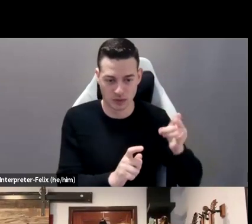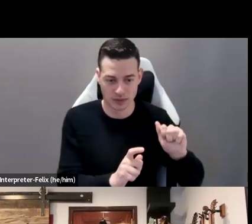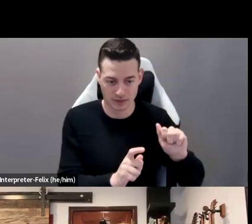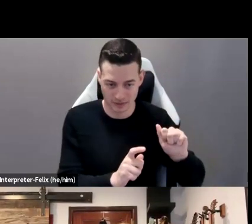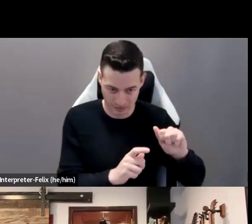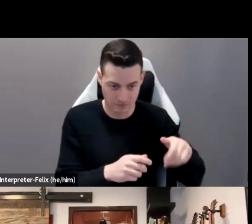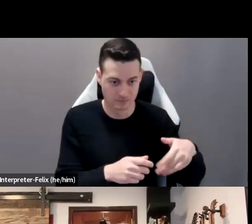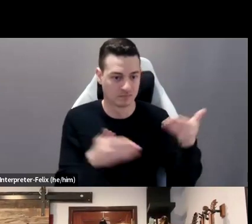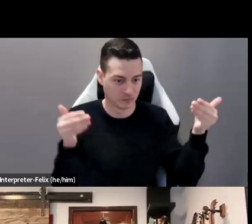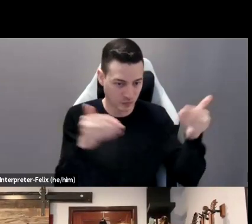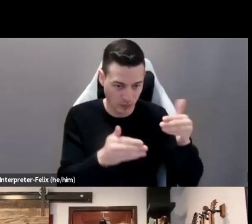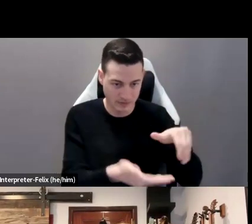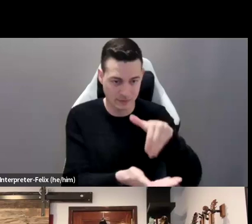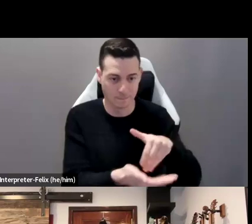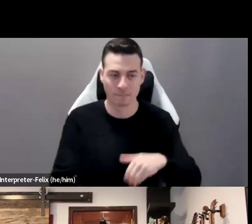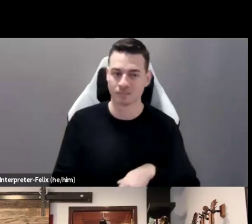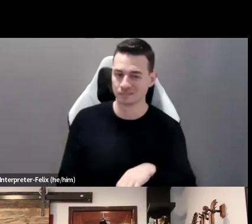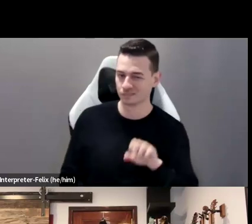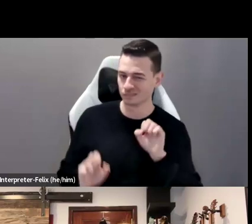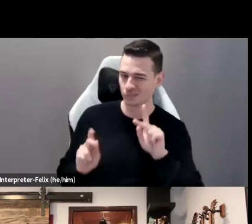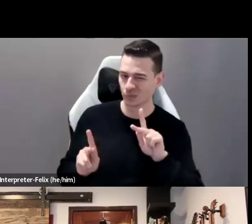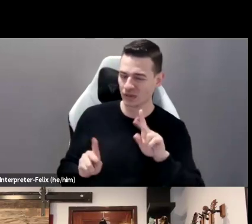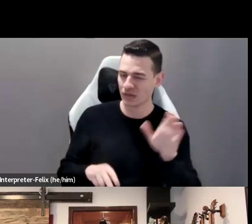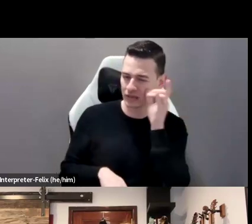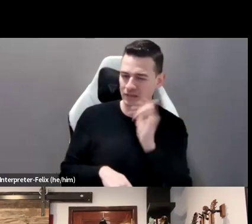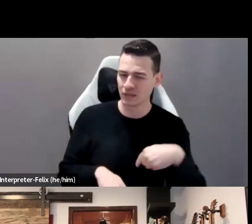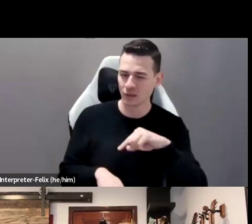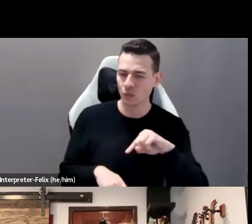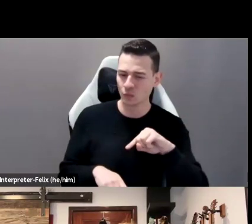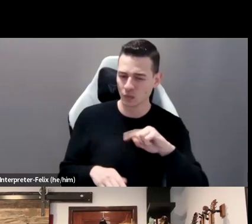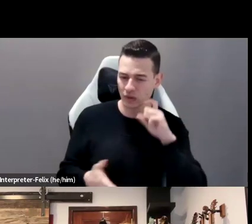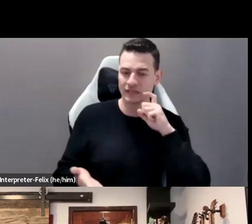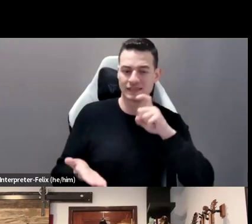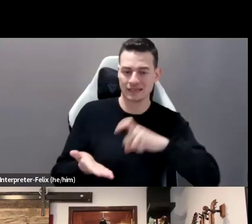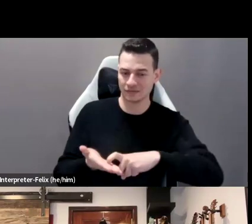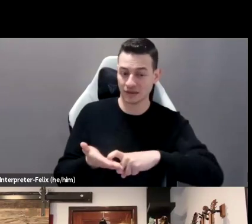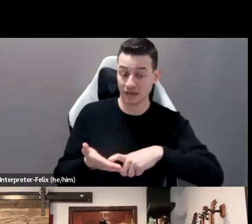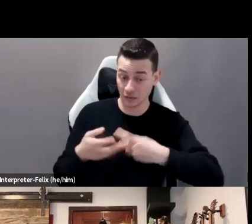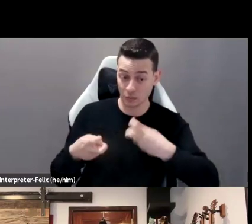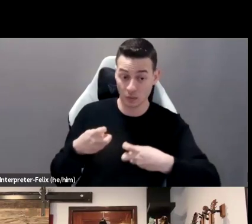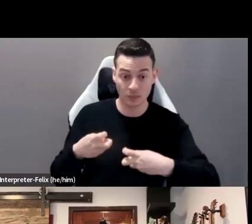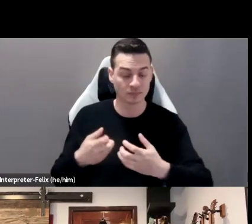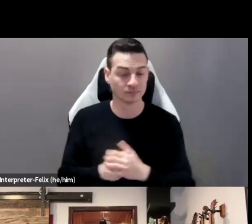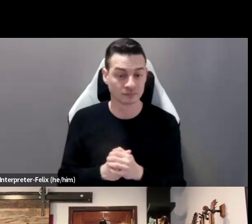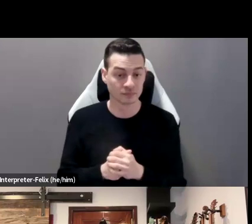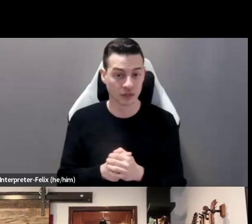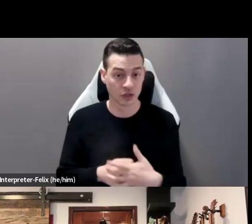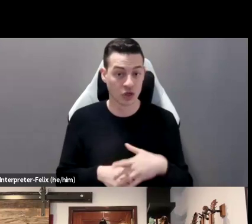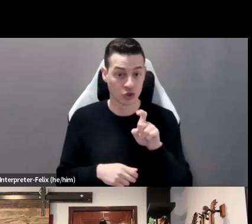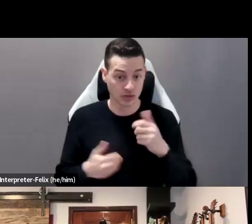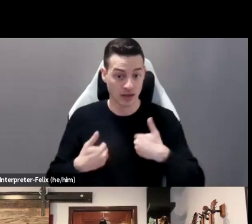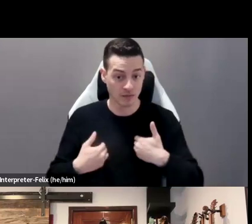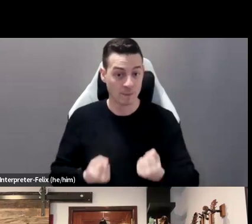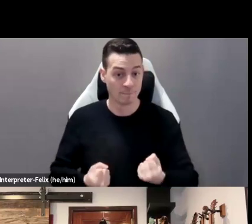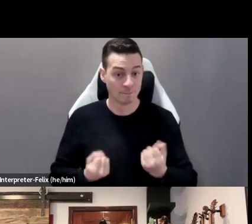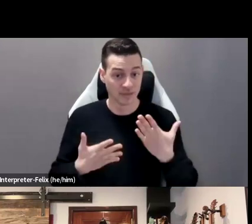So it sounds like we're identifying a problem where it would work better if there were multiple layers of support that could reference each other